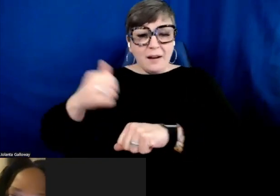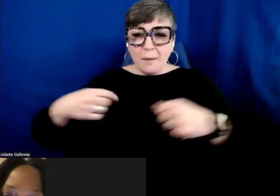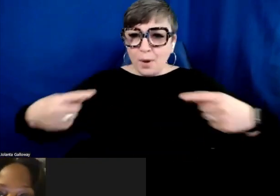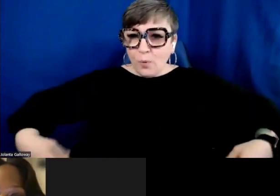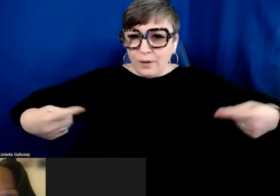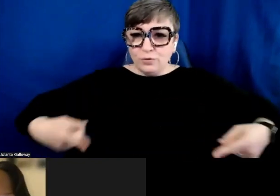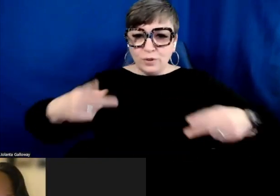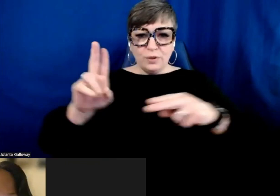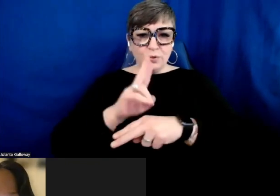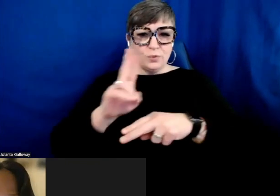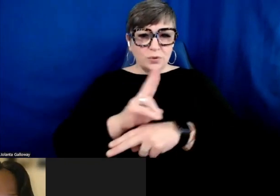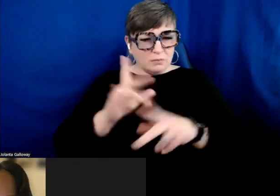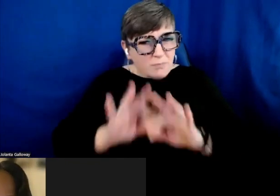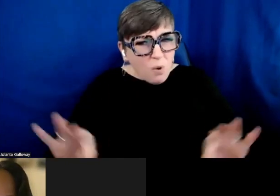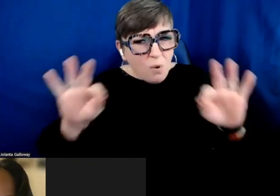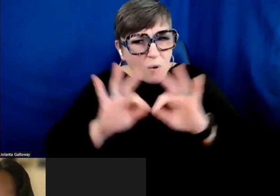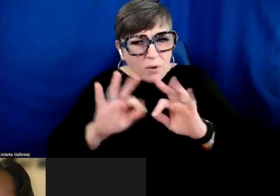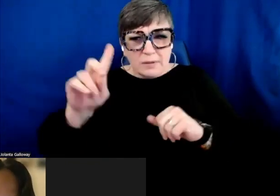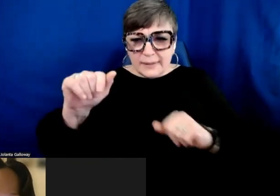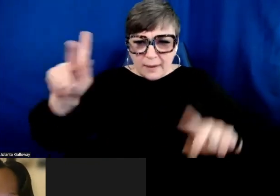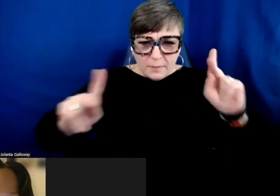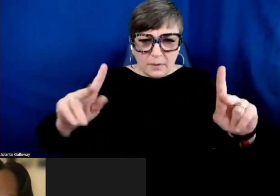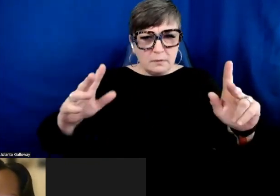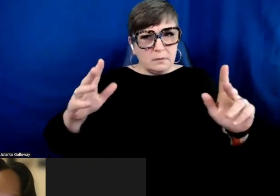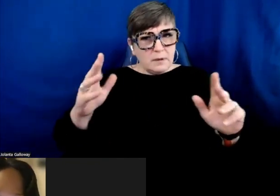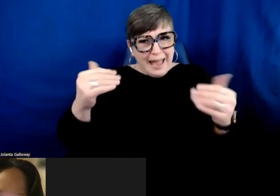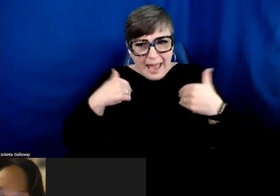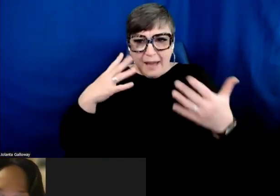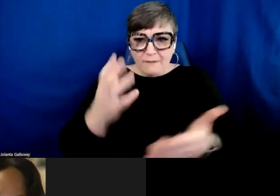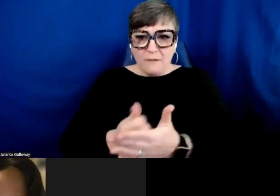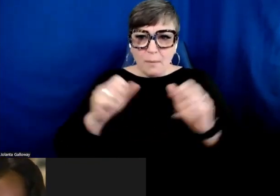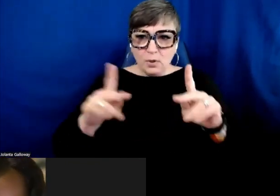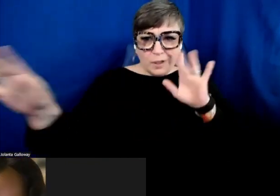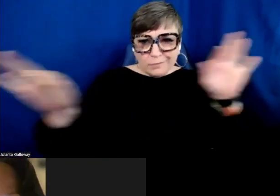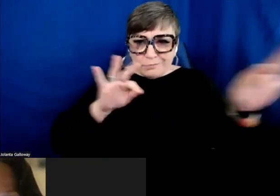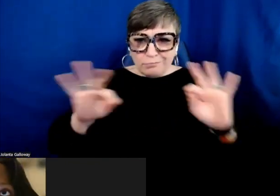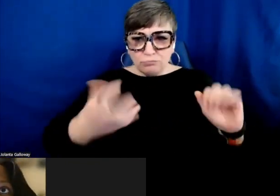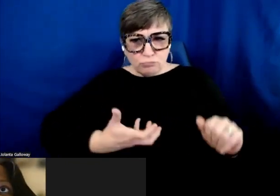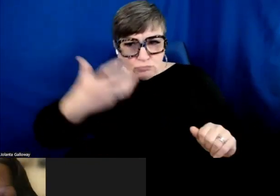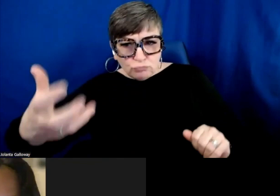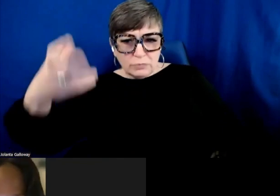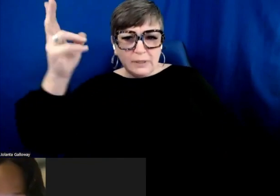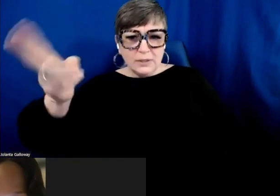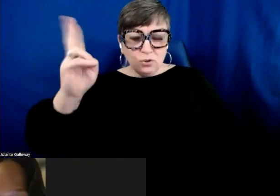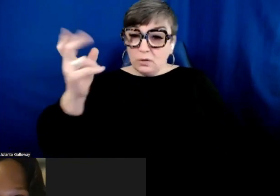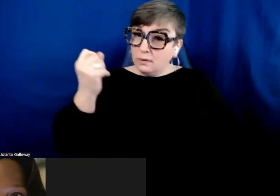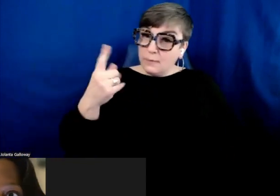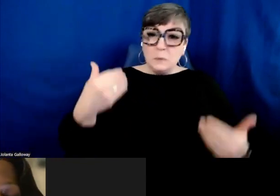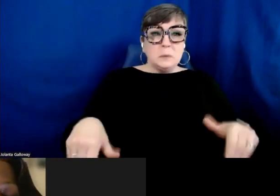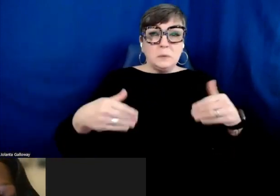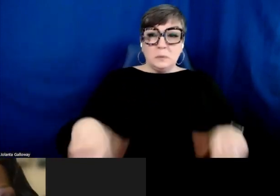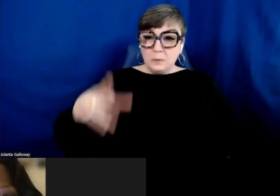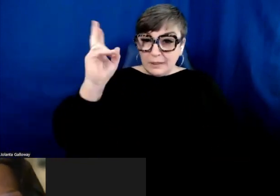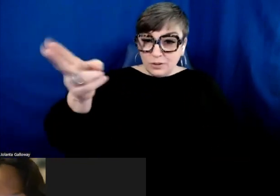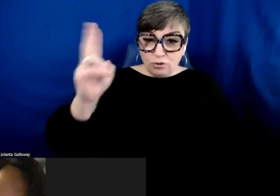disabled people have the opportunity to hear their history told though history has taken a great time a long time to